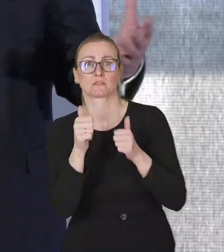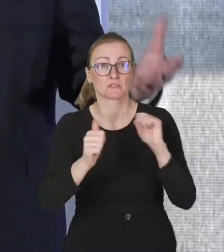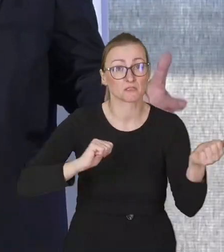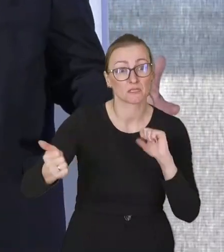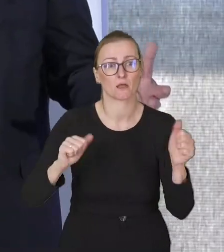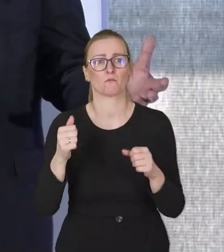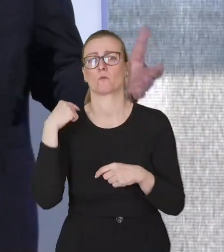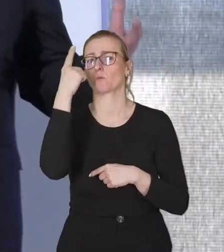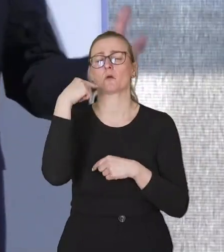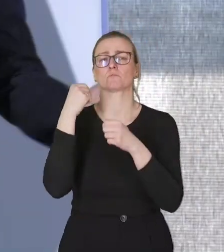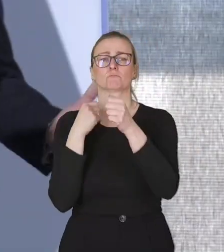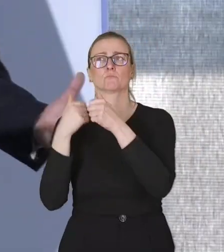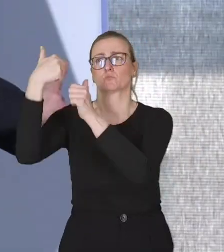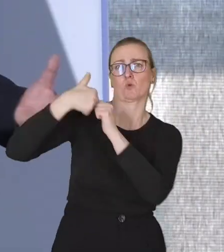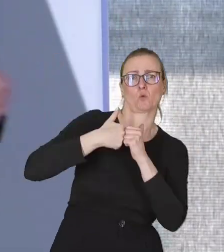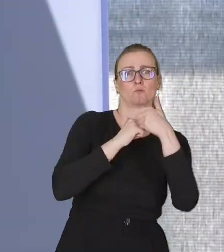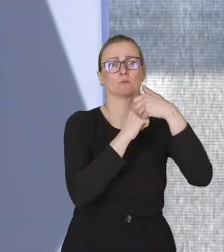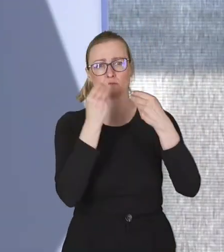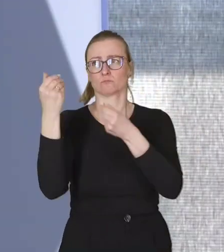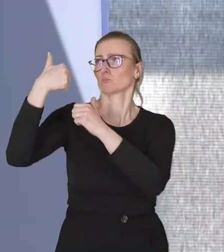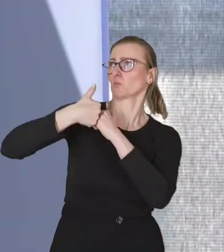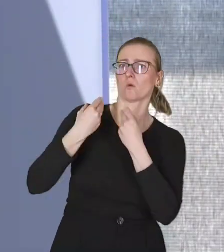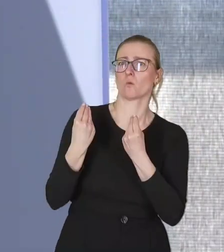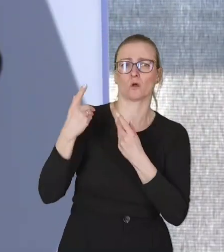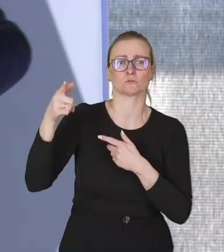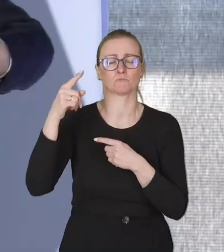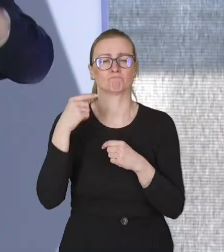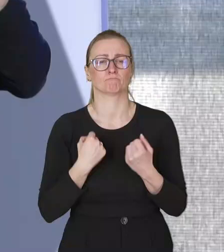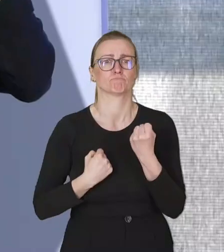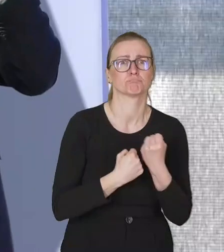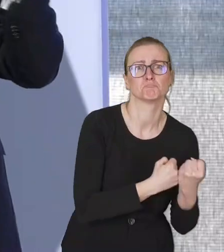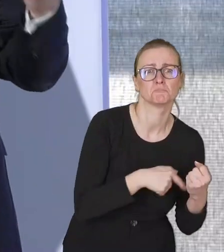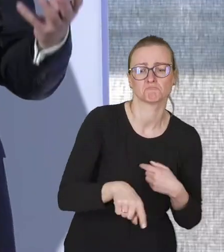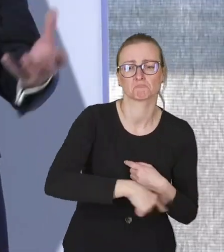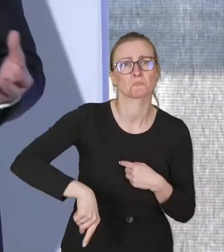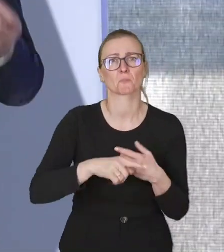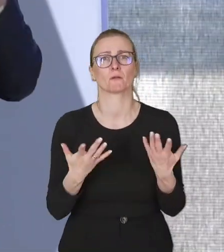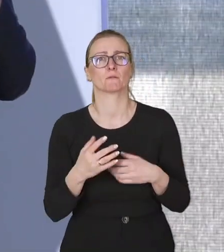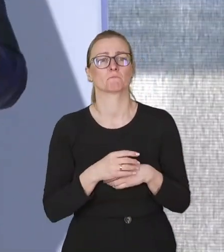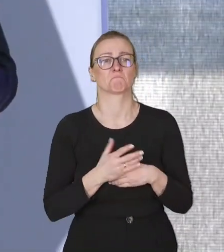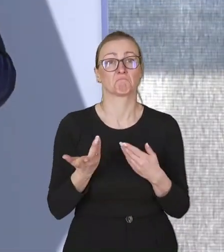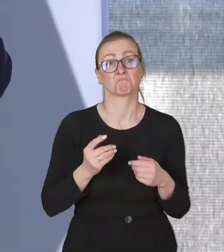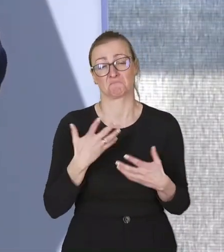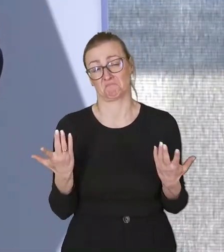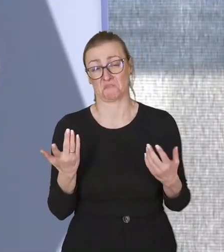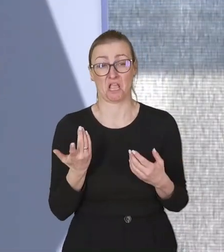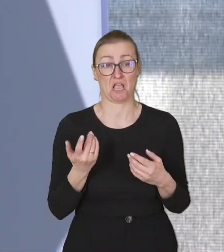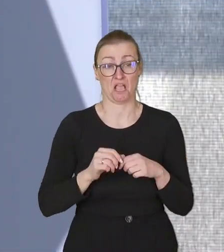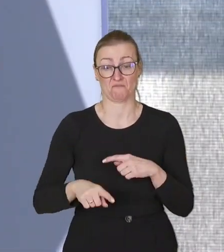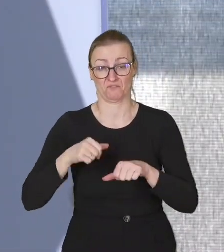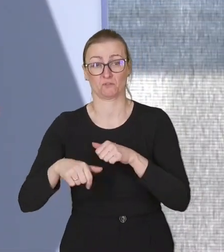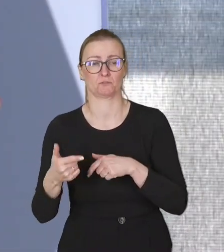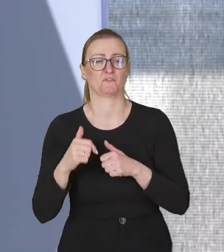local and regional and adapt them to the local and regional needs. Or we should look for the regional strengths or